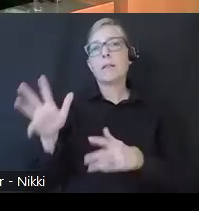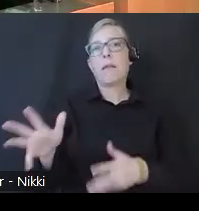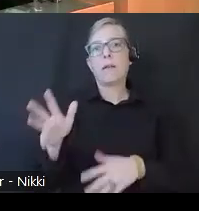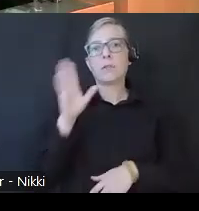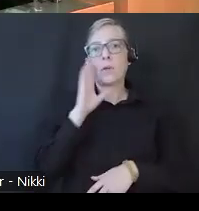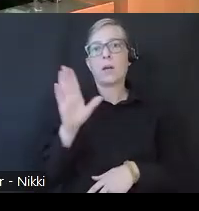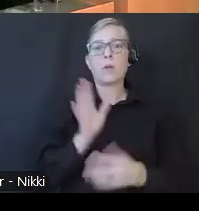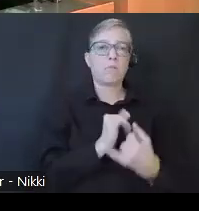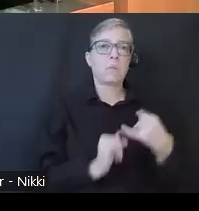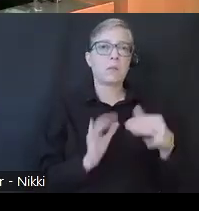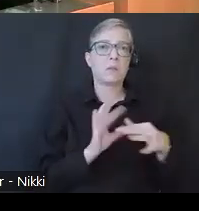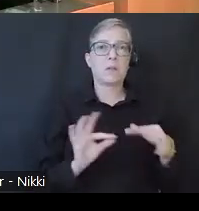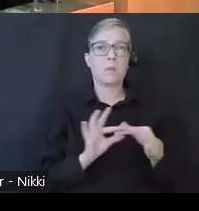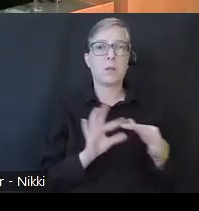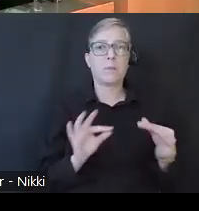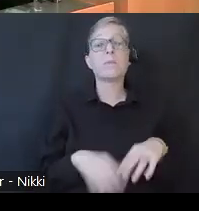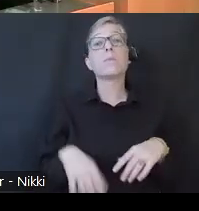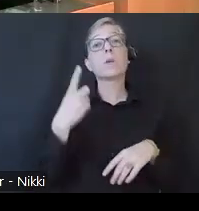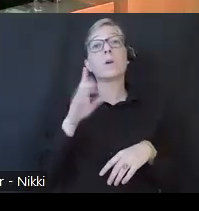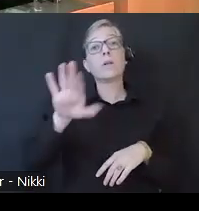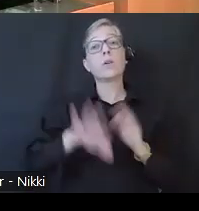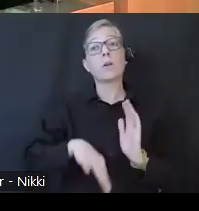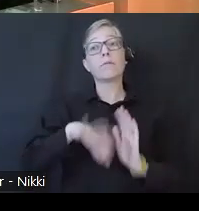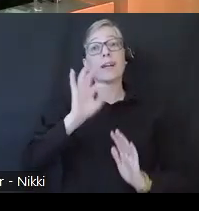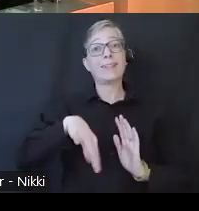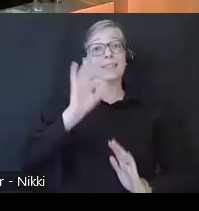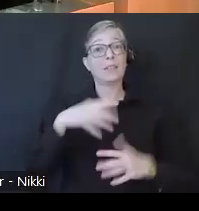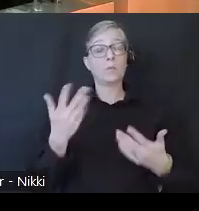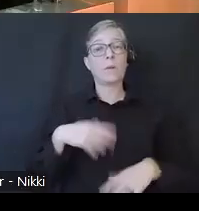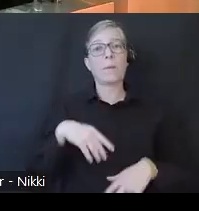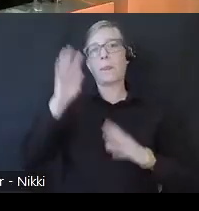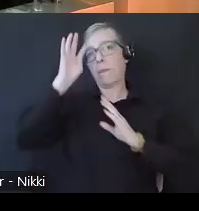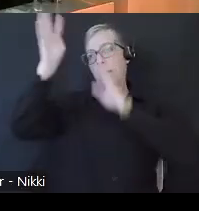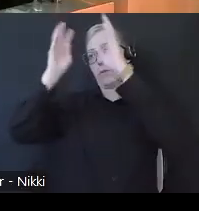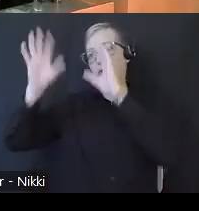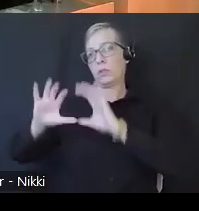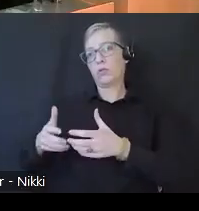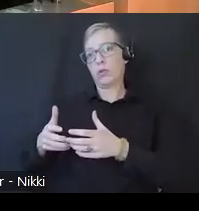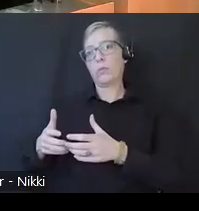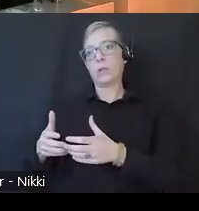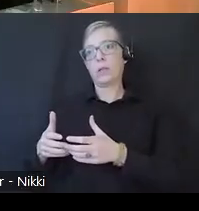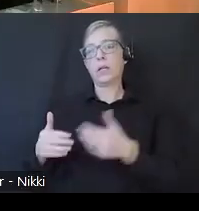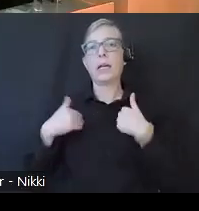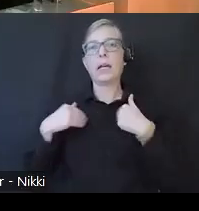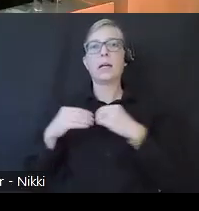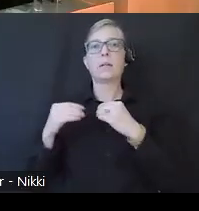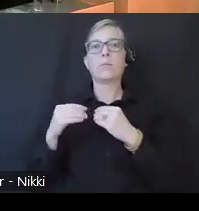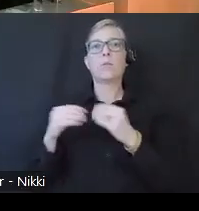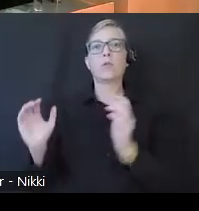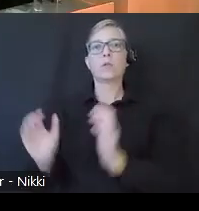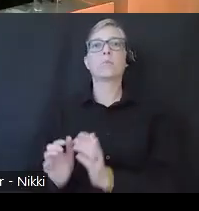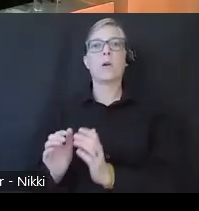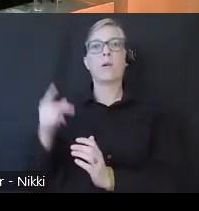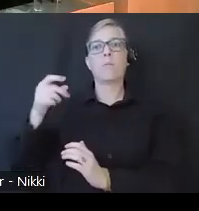comment. So one of your findings was the hallucination group had a smaller pop-out effect in